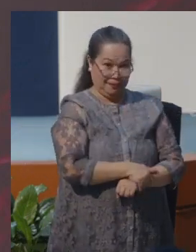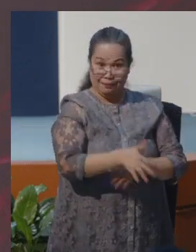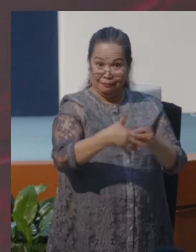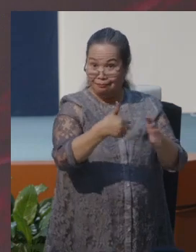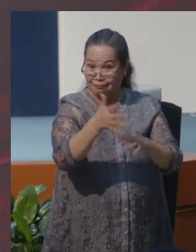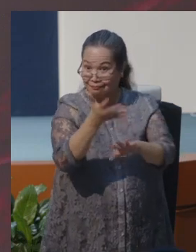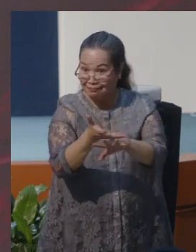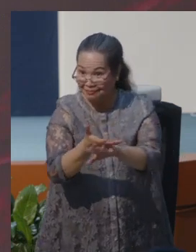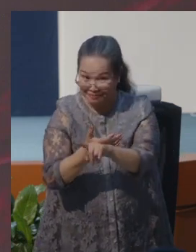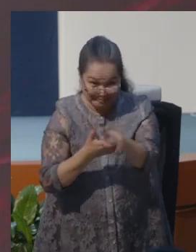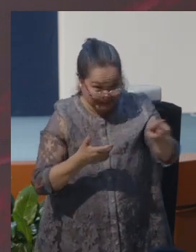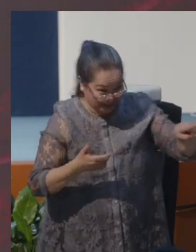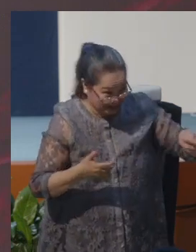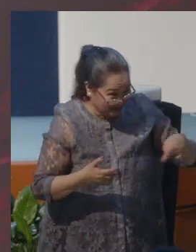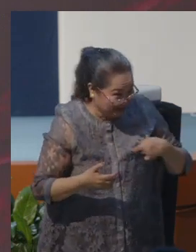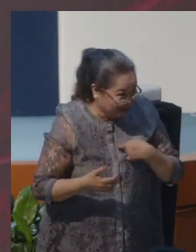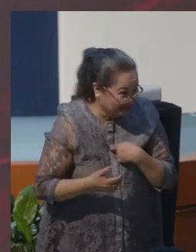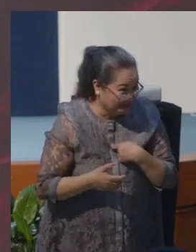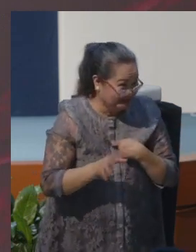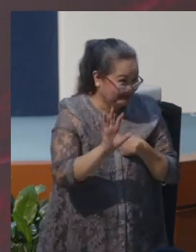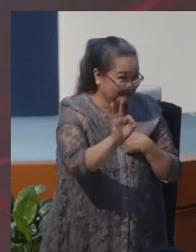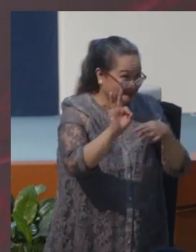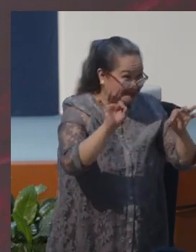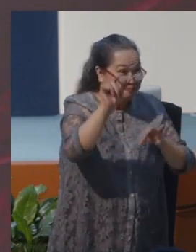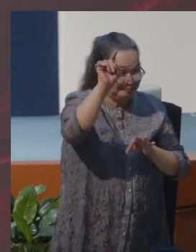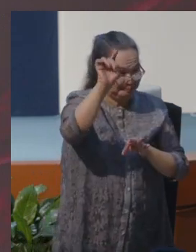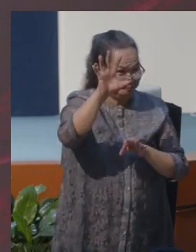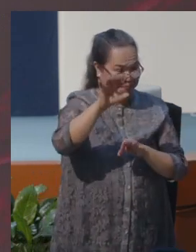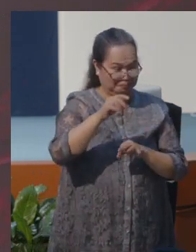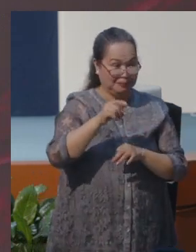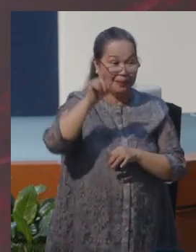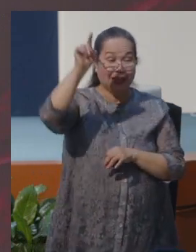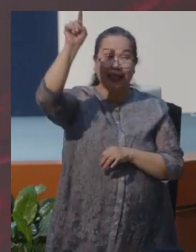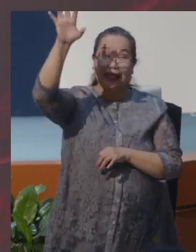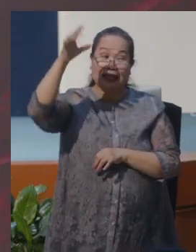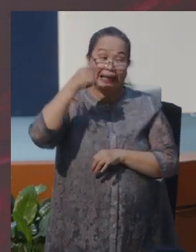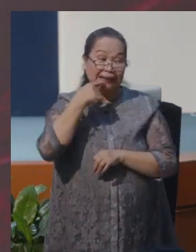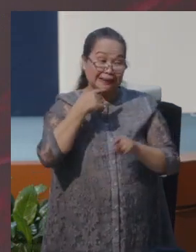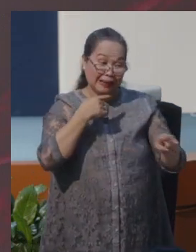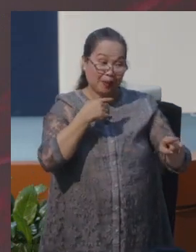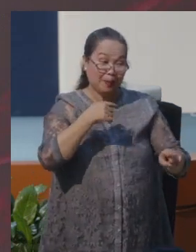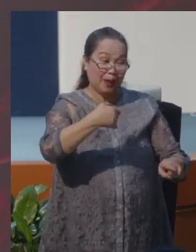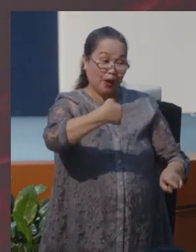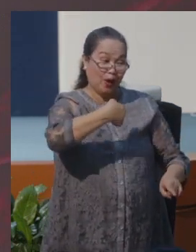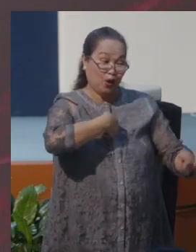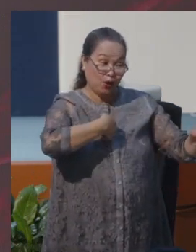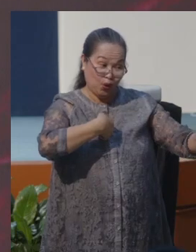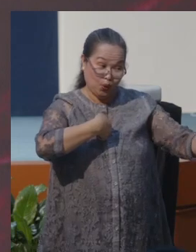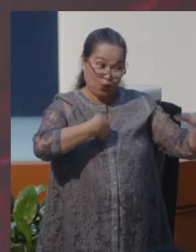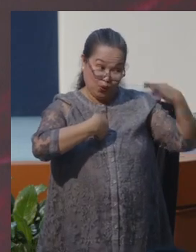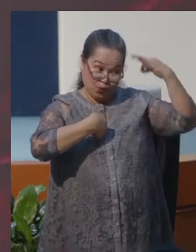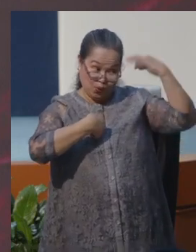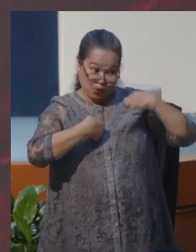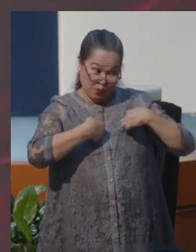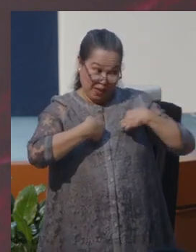Sabi ni Jesus tuloy, you did not choose me, I chose